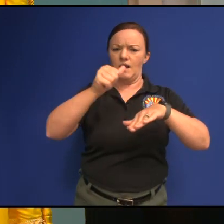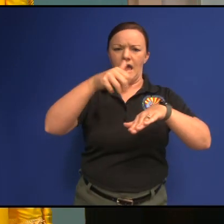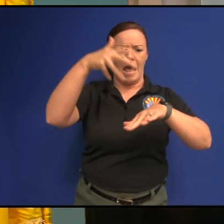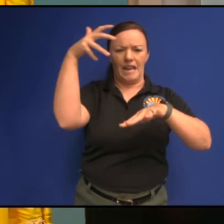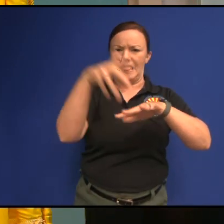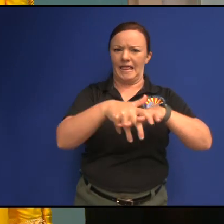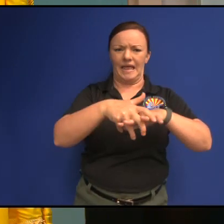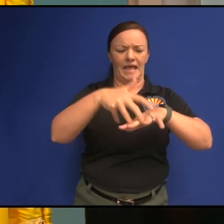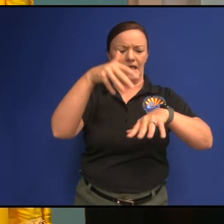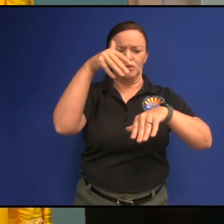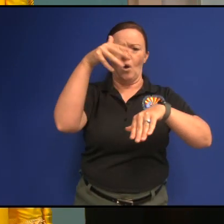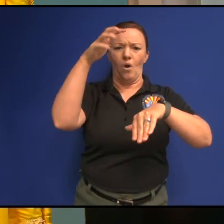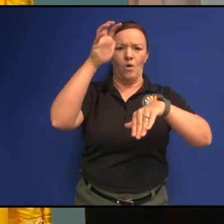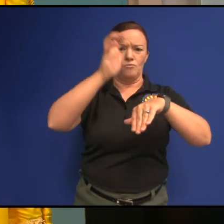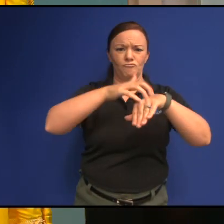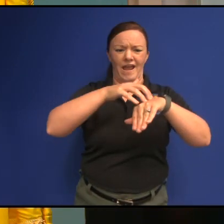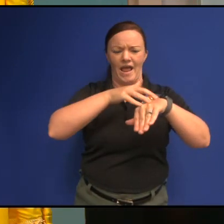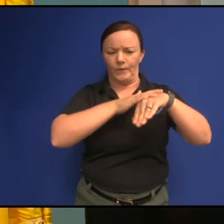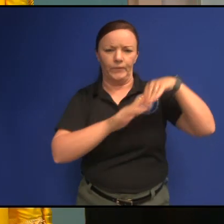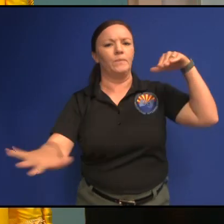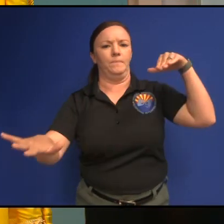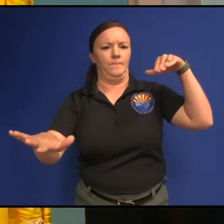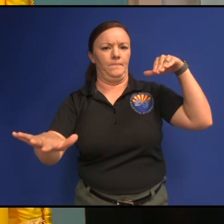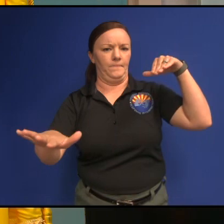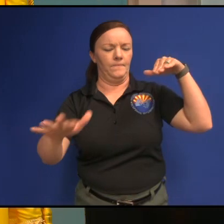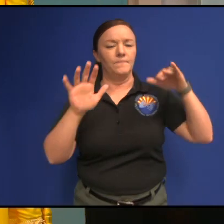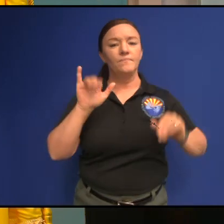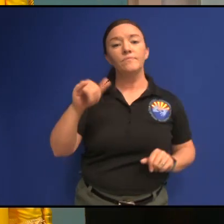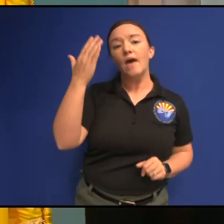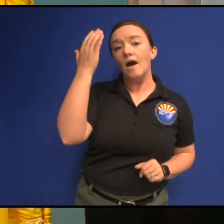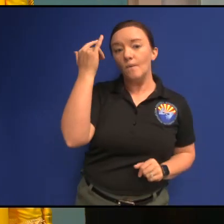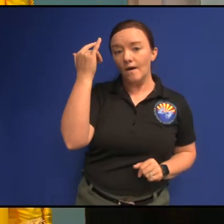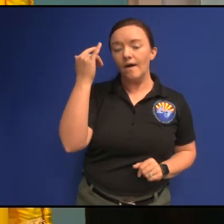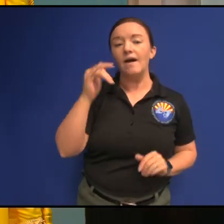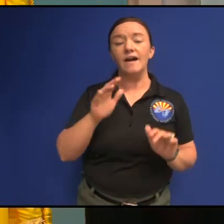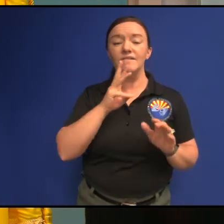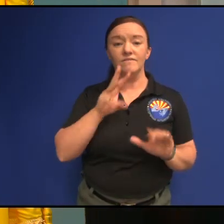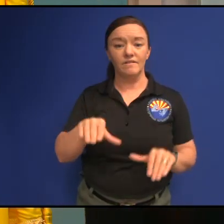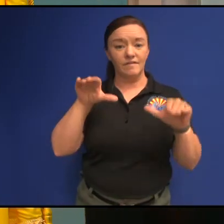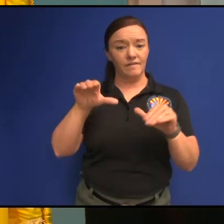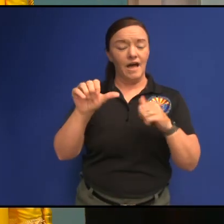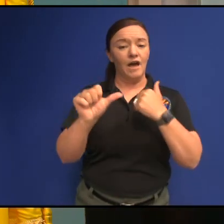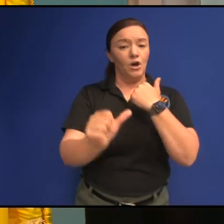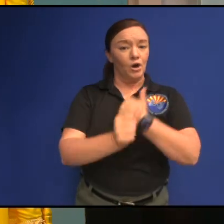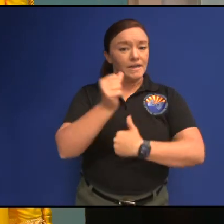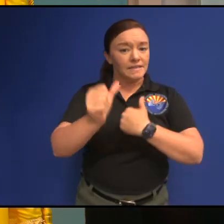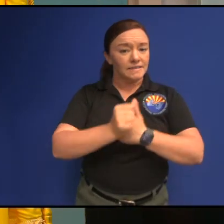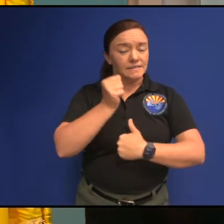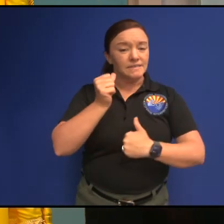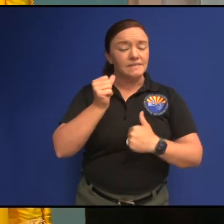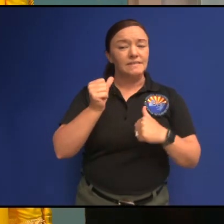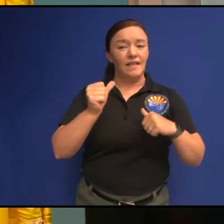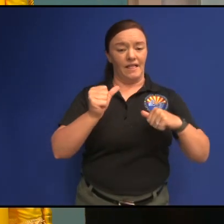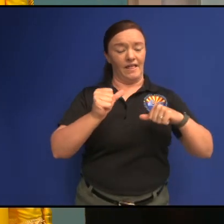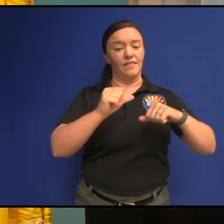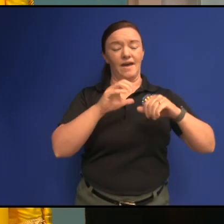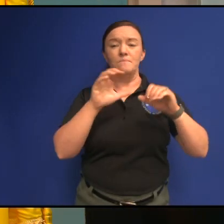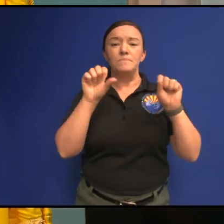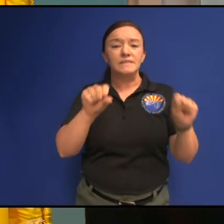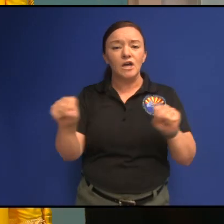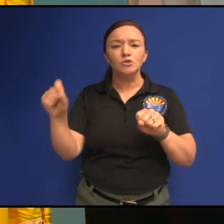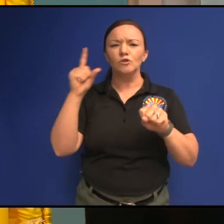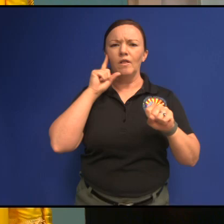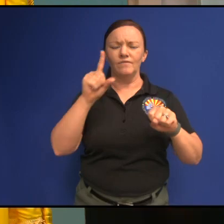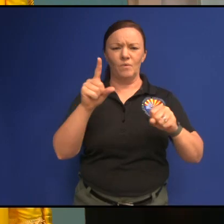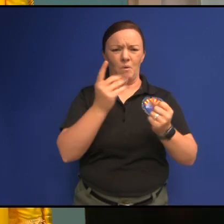just slides down the hill, right? So this is why the flood risk, the debris flow risk on a wildfire is so much